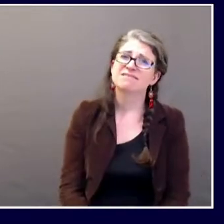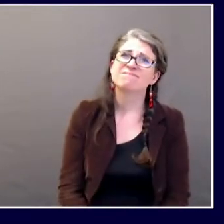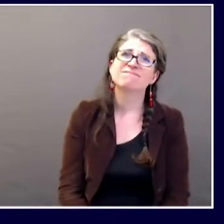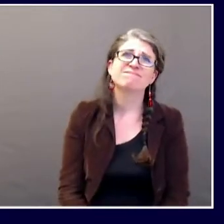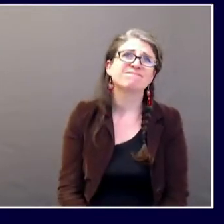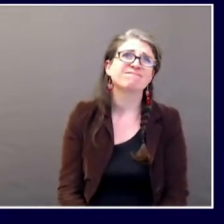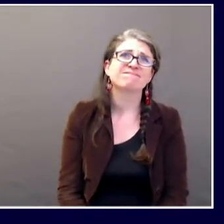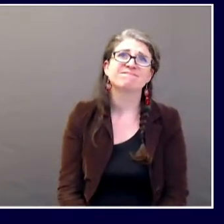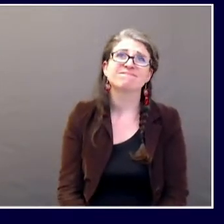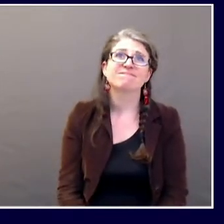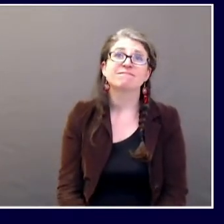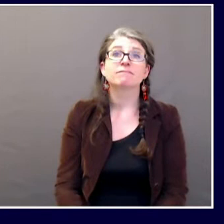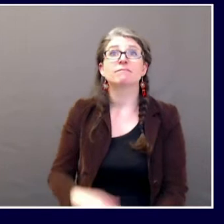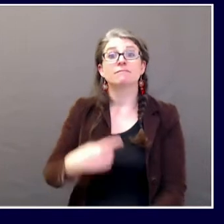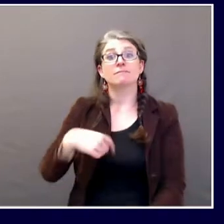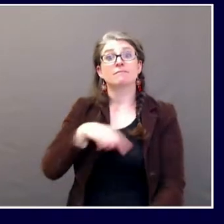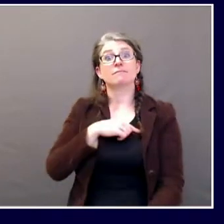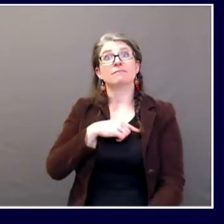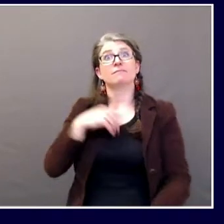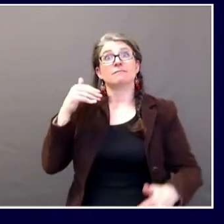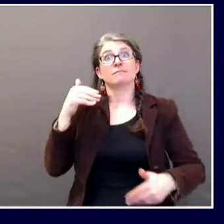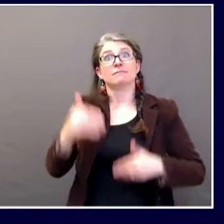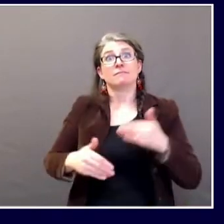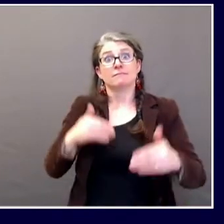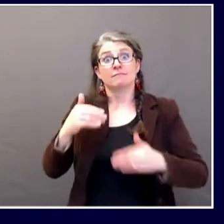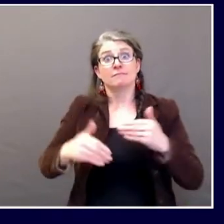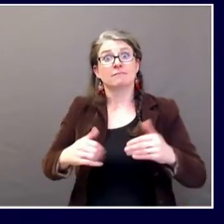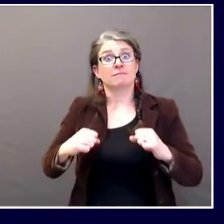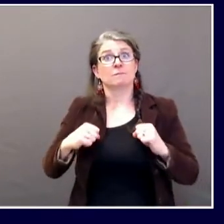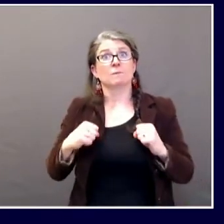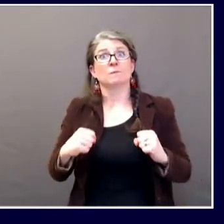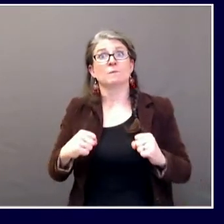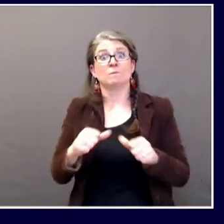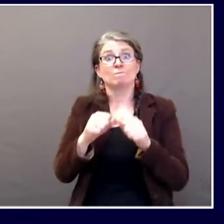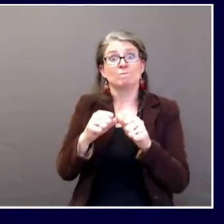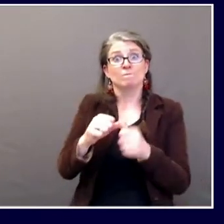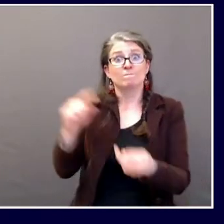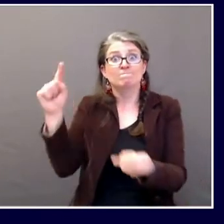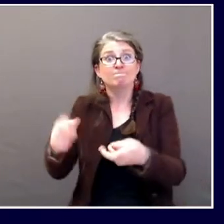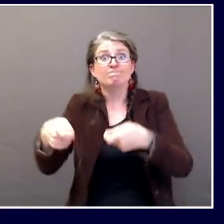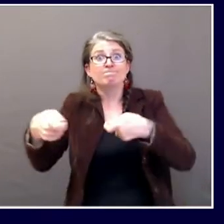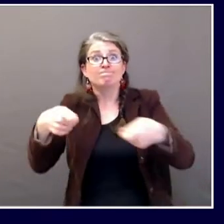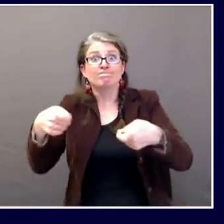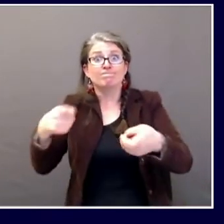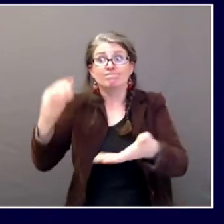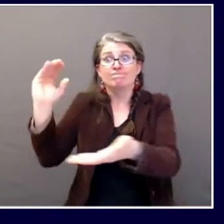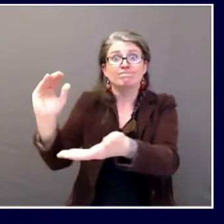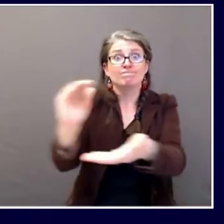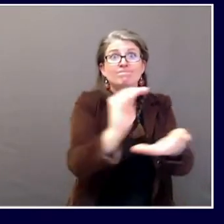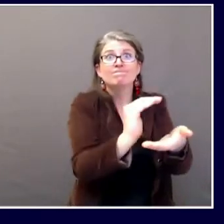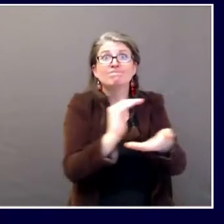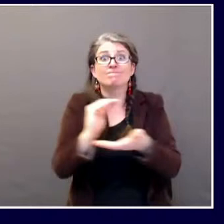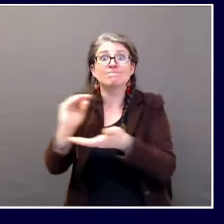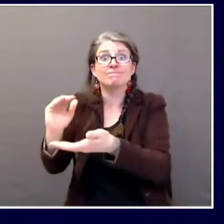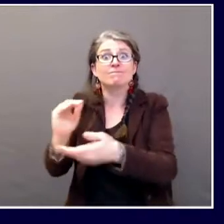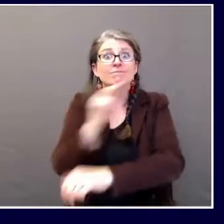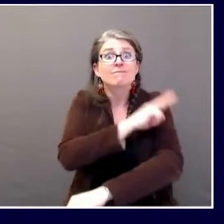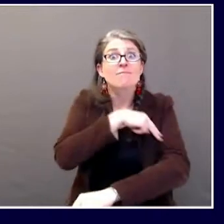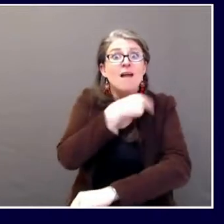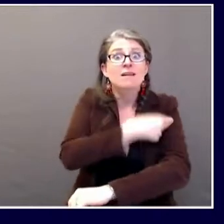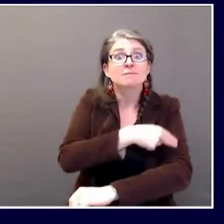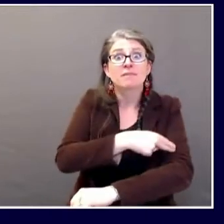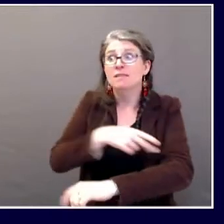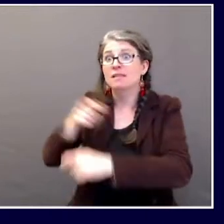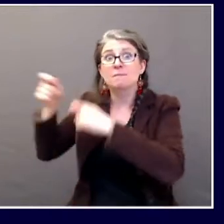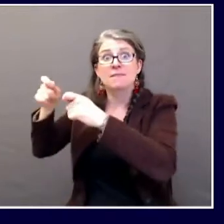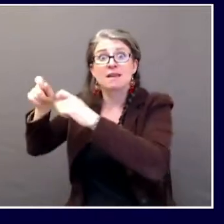widespread vaccination efforts. The less disease we have today, the less disease we'll have tomorrow, especially when we layer the vaccine